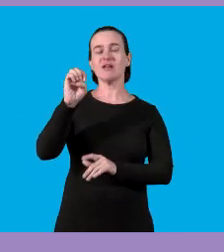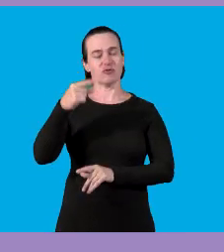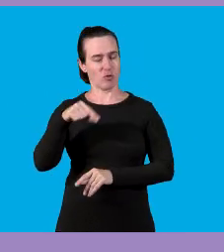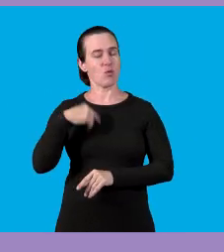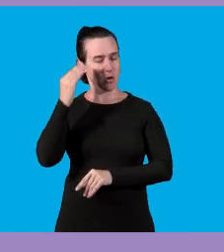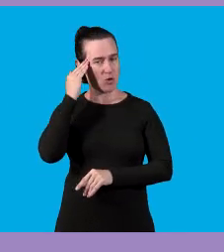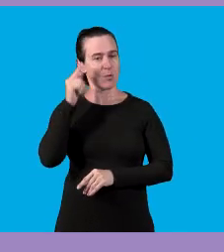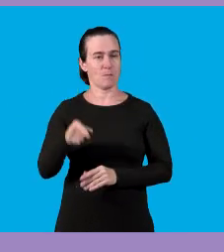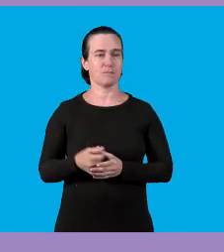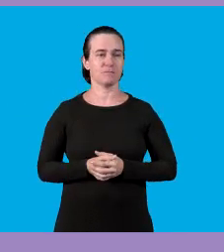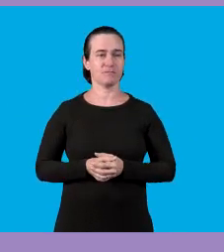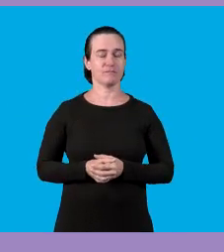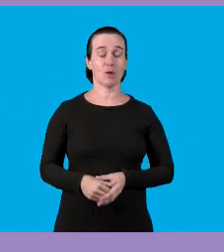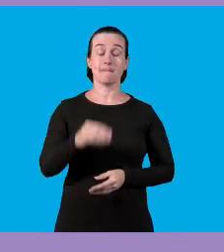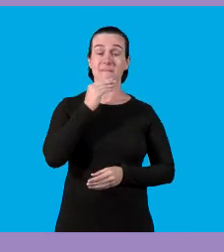ABD,